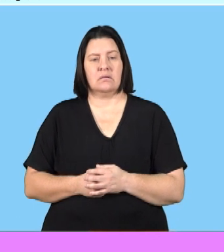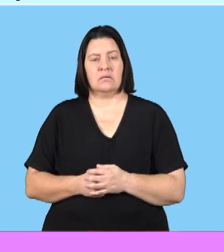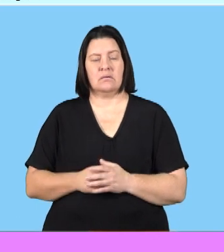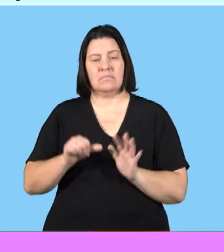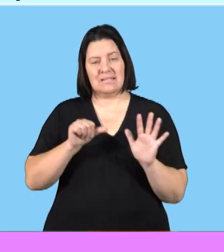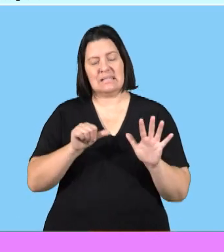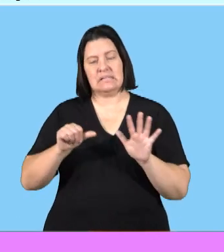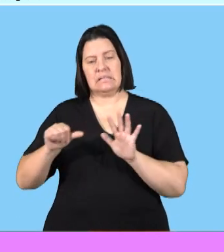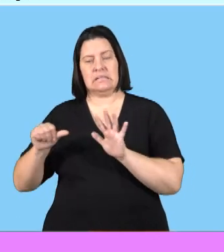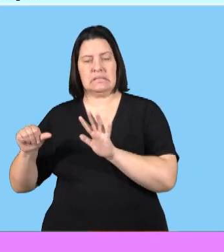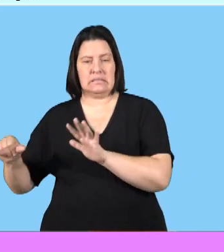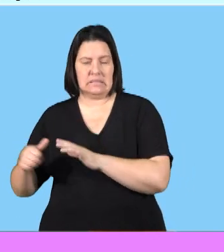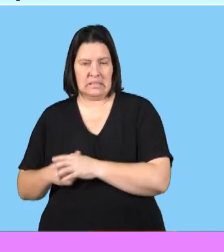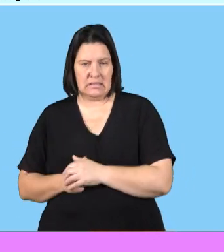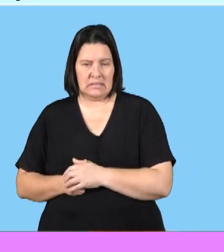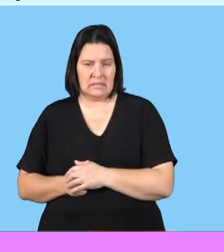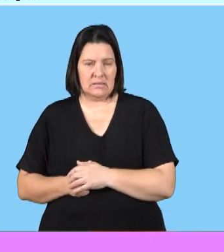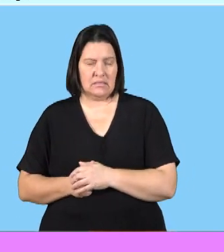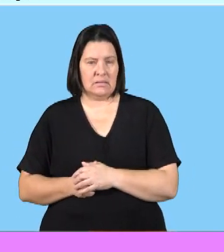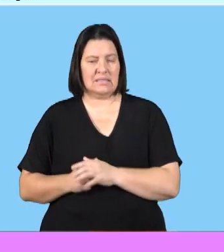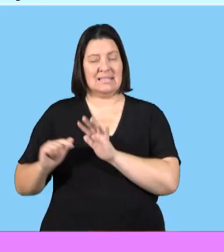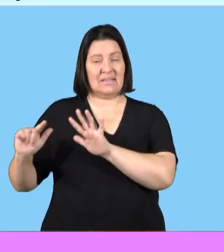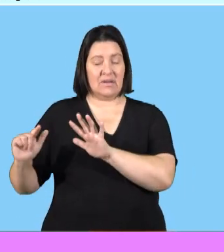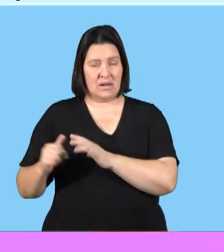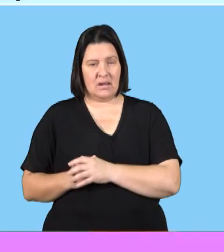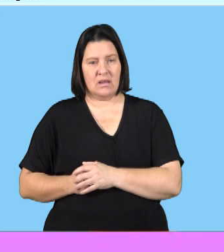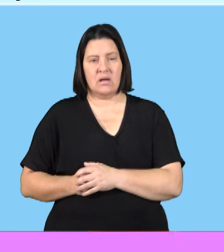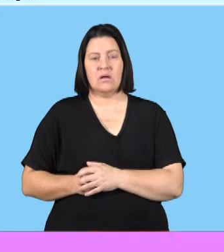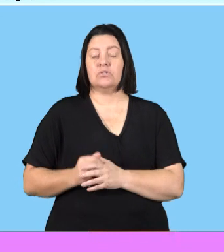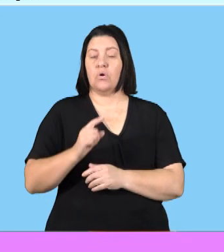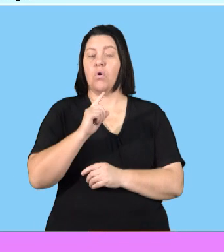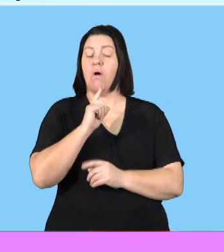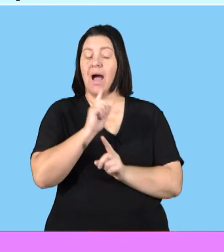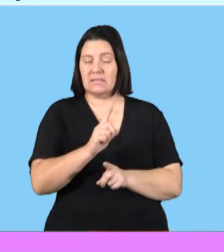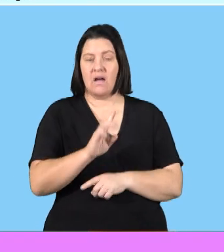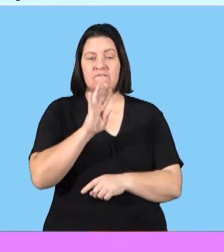3, 4, 5, 6, 8, and 7. So your answer is